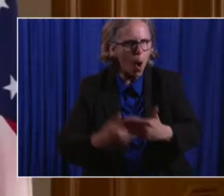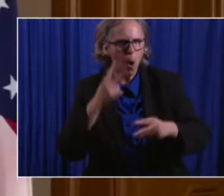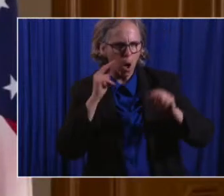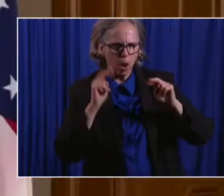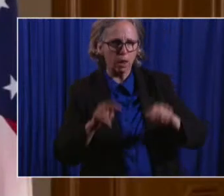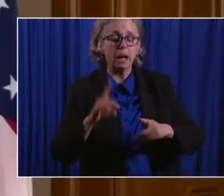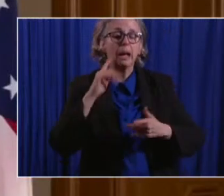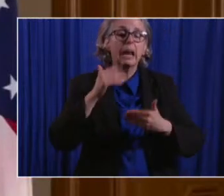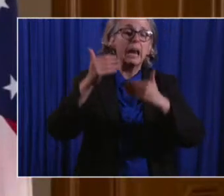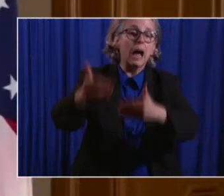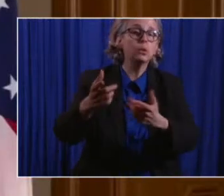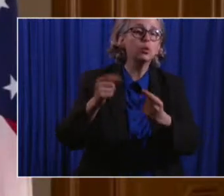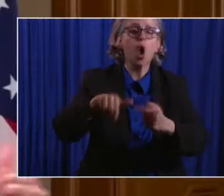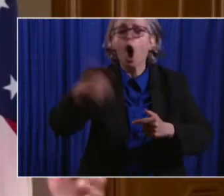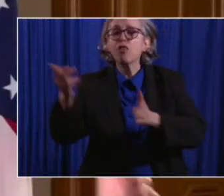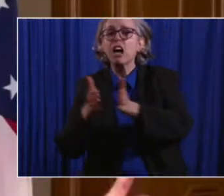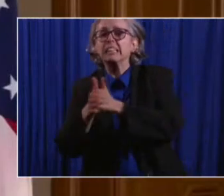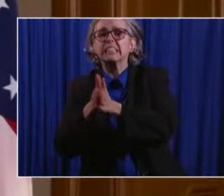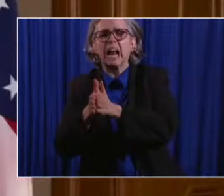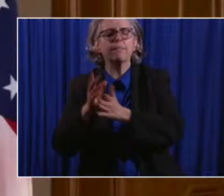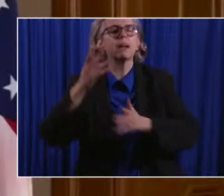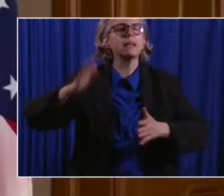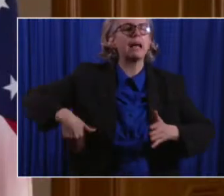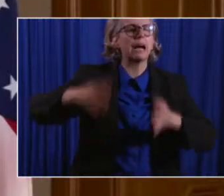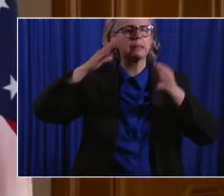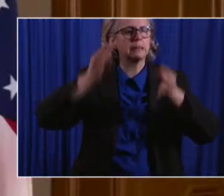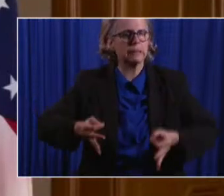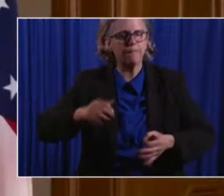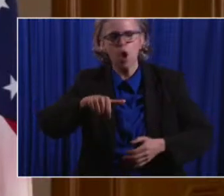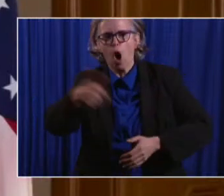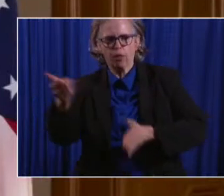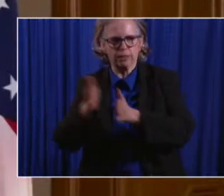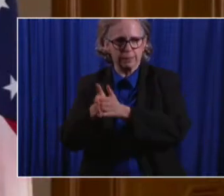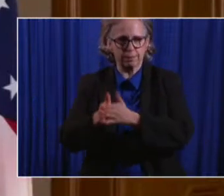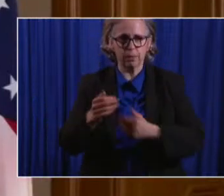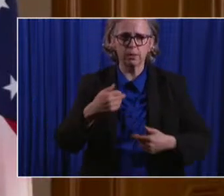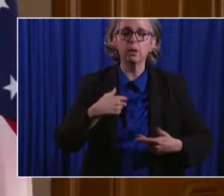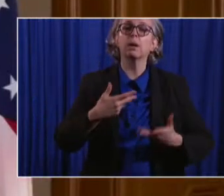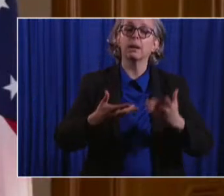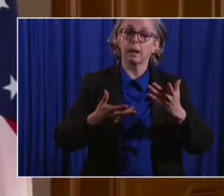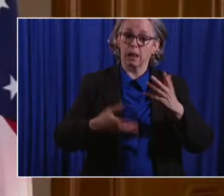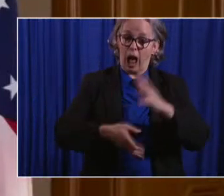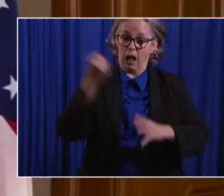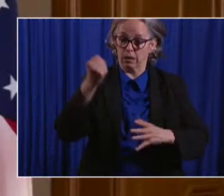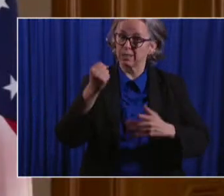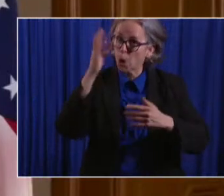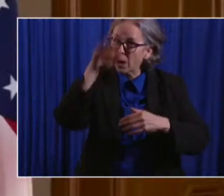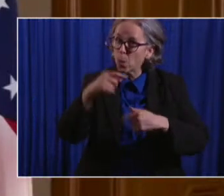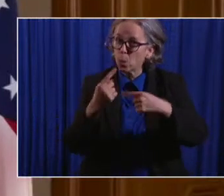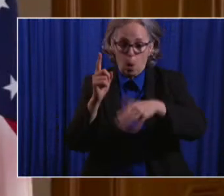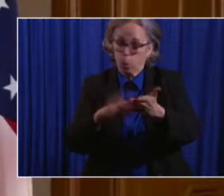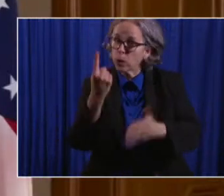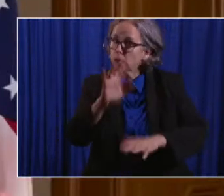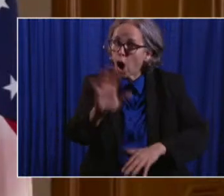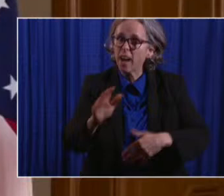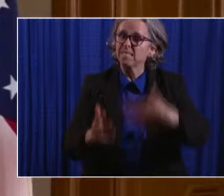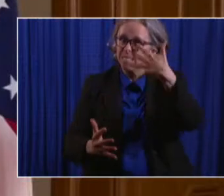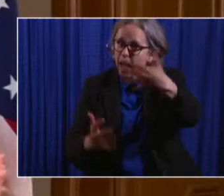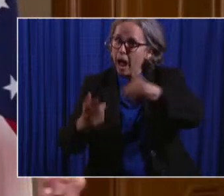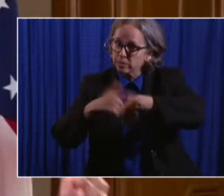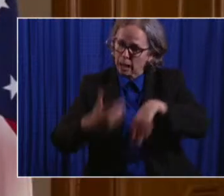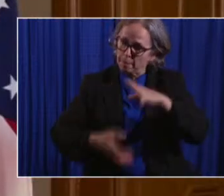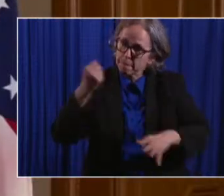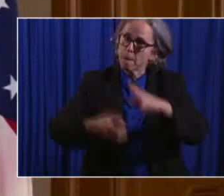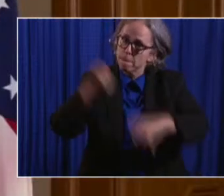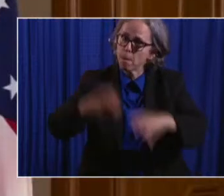do in the future. We've outlined that we're going to do this 5 times, so people can be assured that when they sign up and they get vaccinated, they sign up. They're